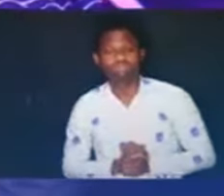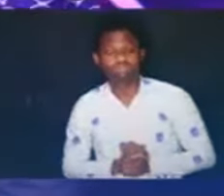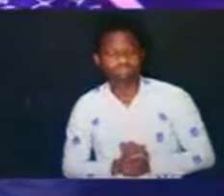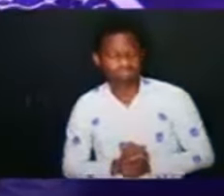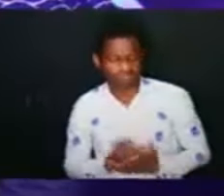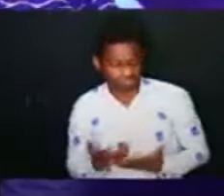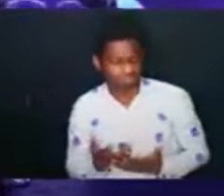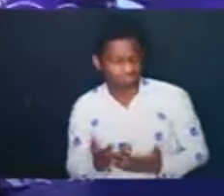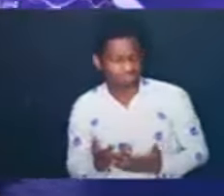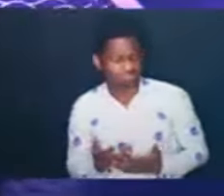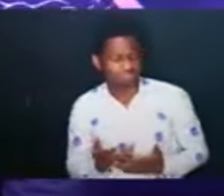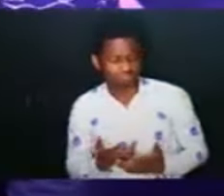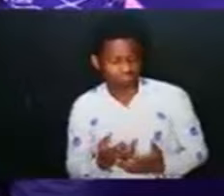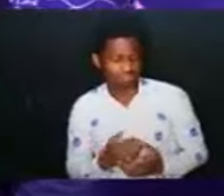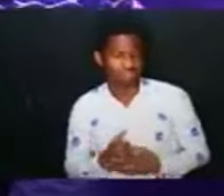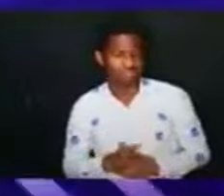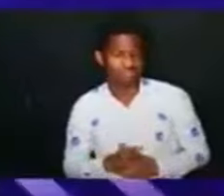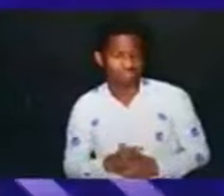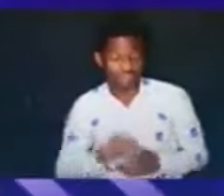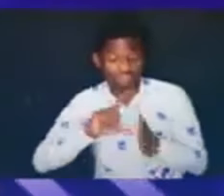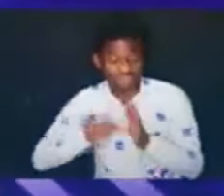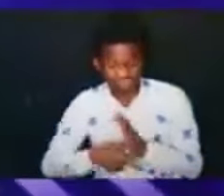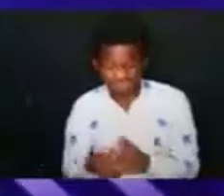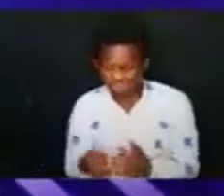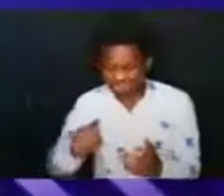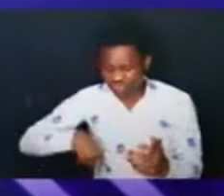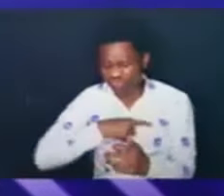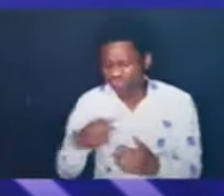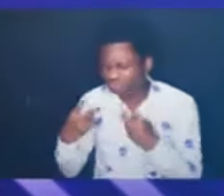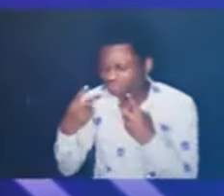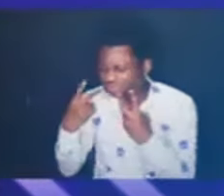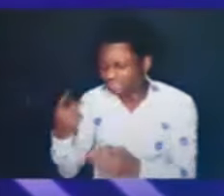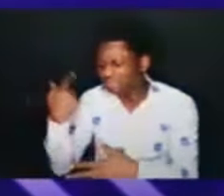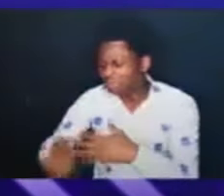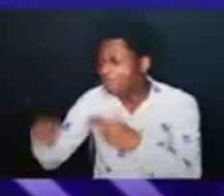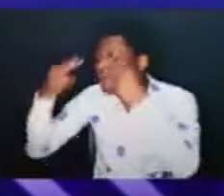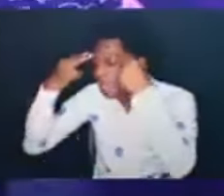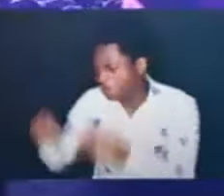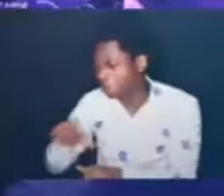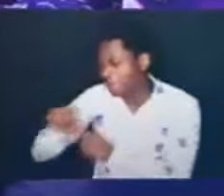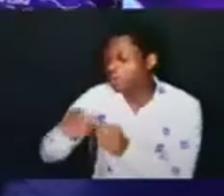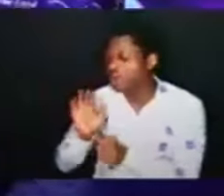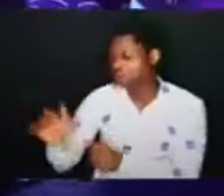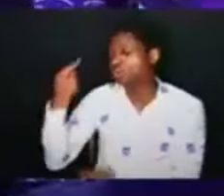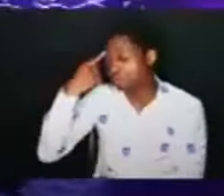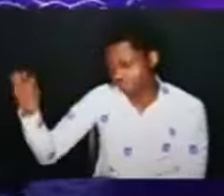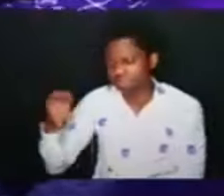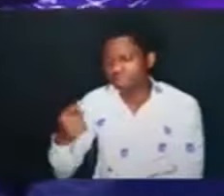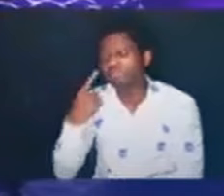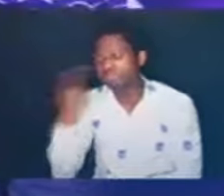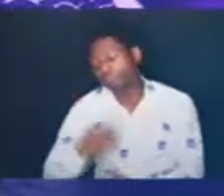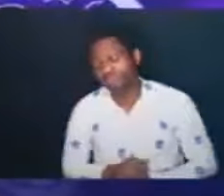na yen shedie, ne diano, ebeye. Then we will see what comes out of his dreams. Na yashenia, ne